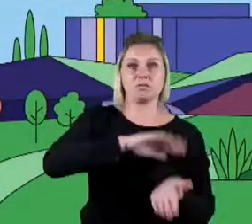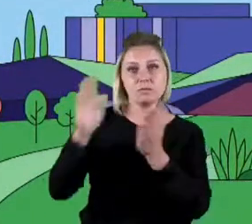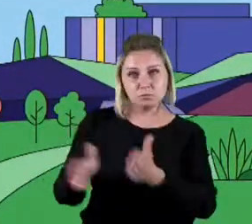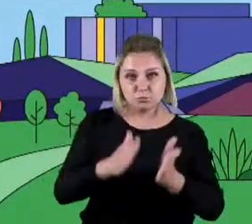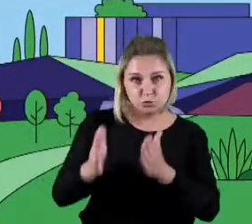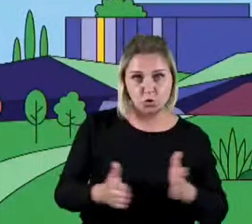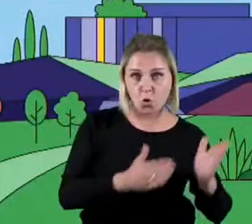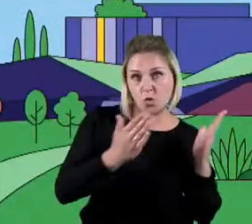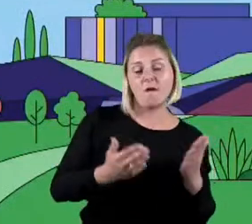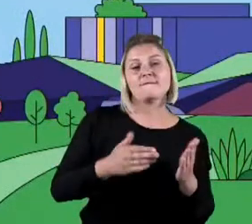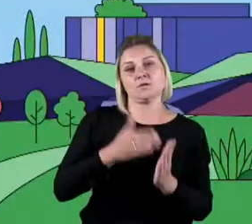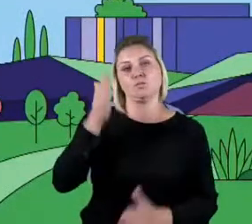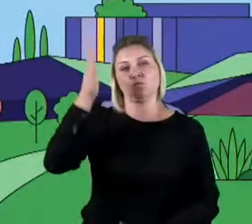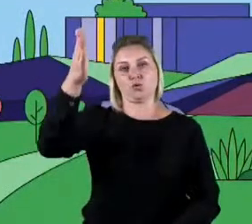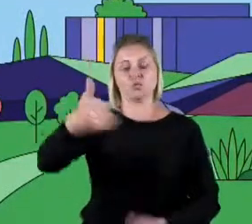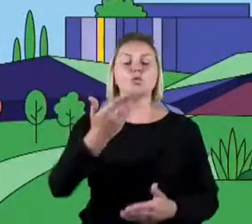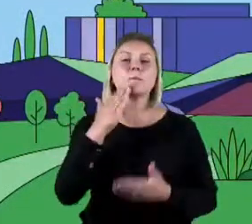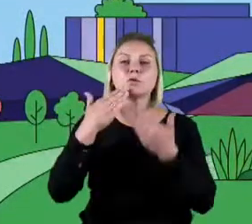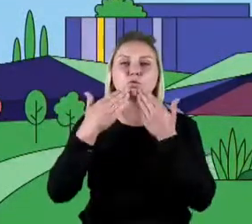much.